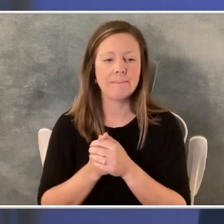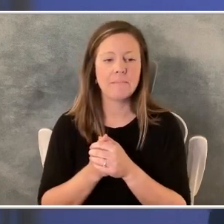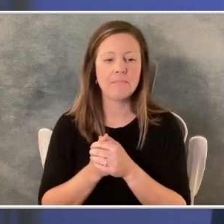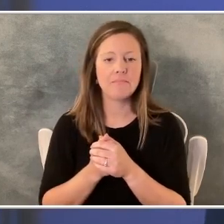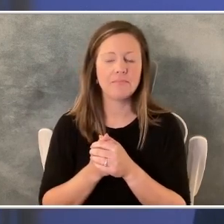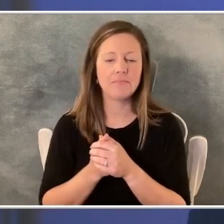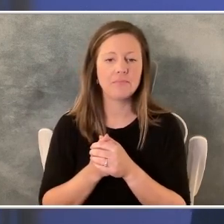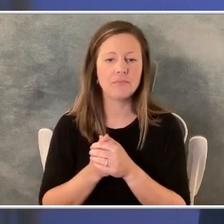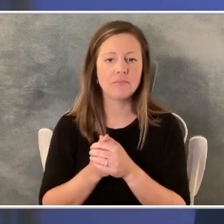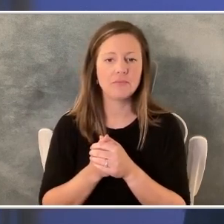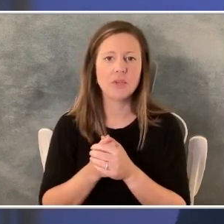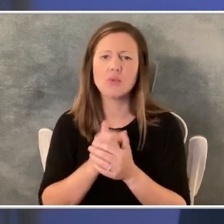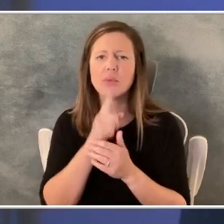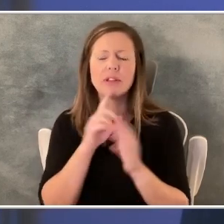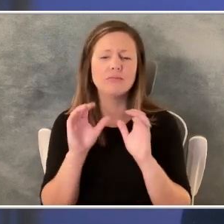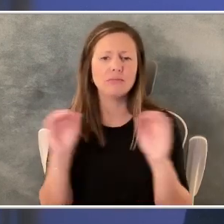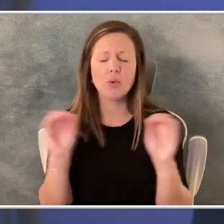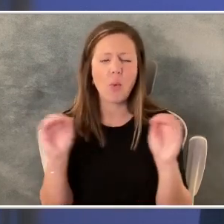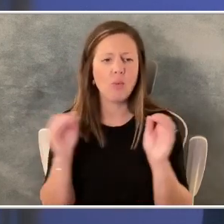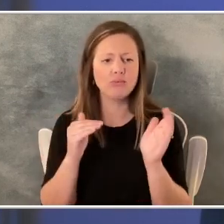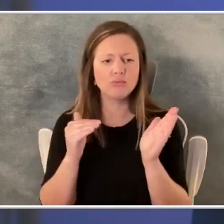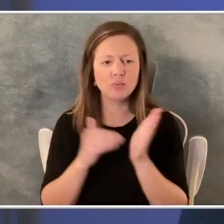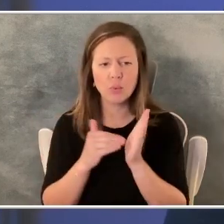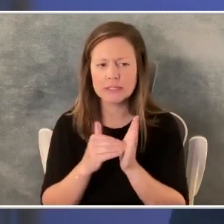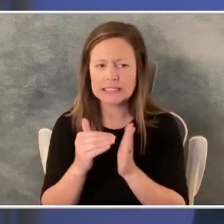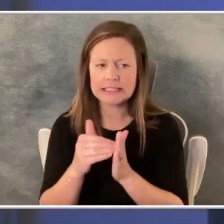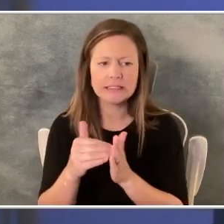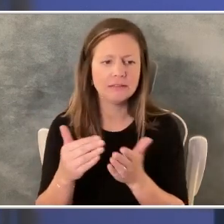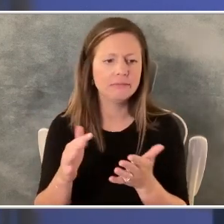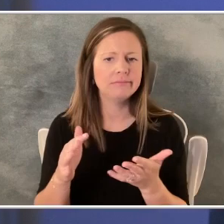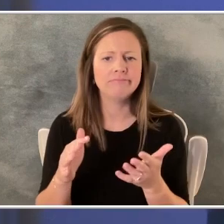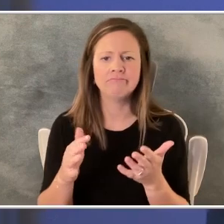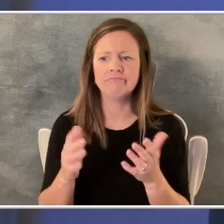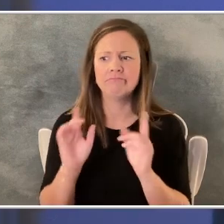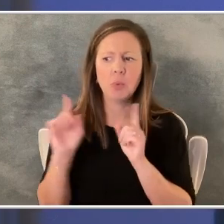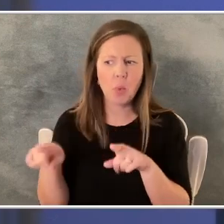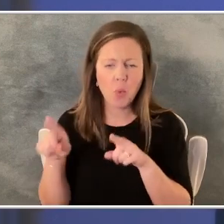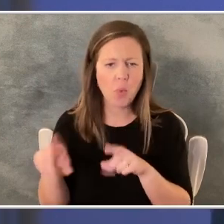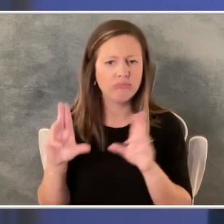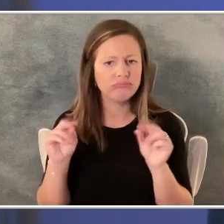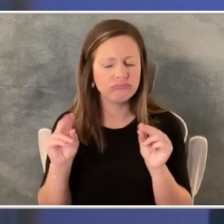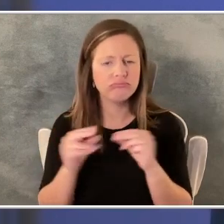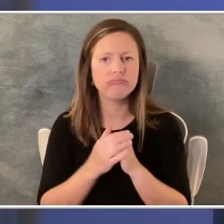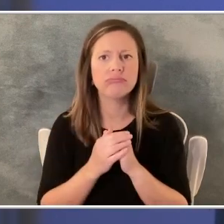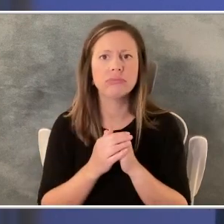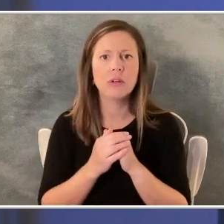anything regular or routine about that. As I got older, I